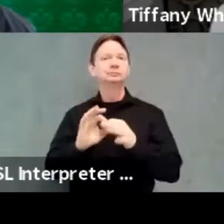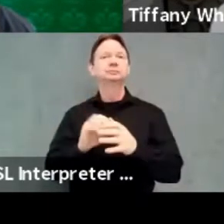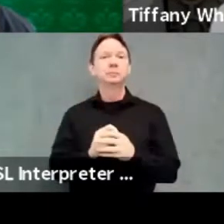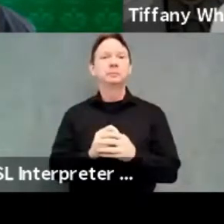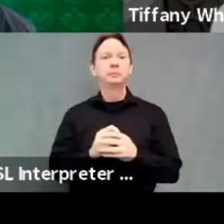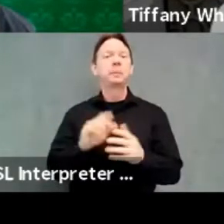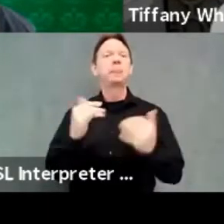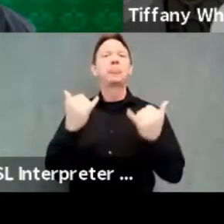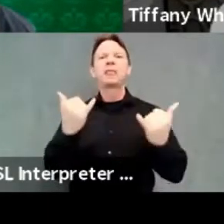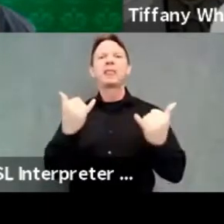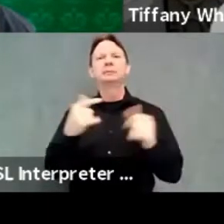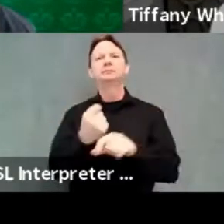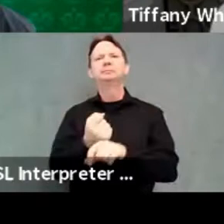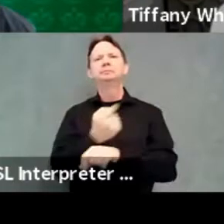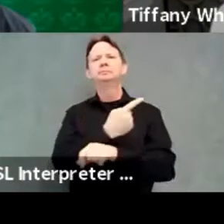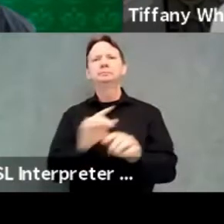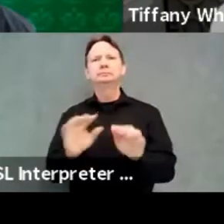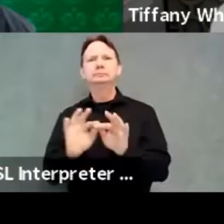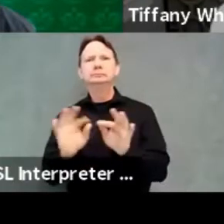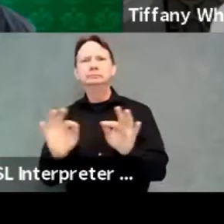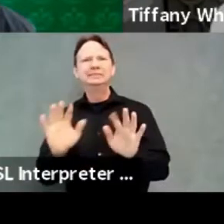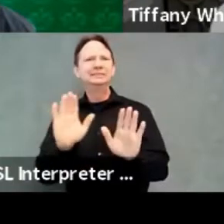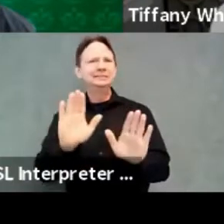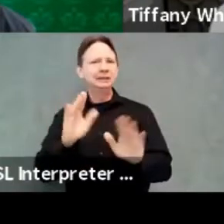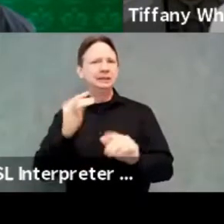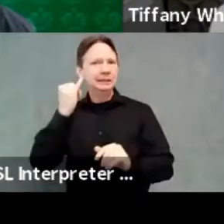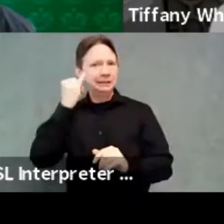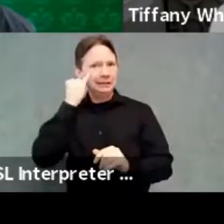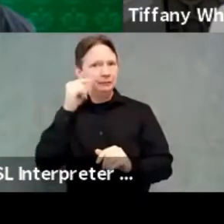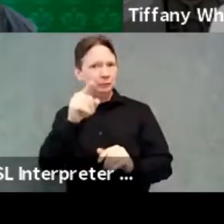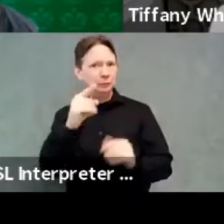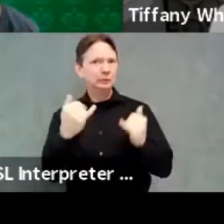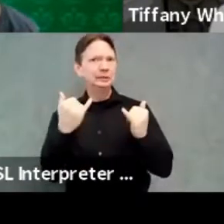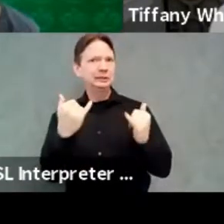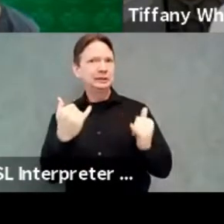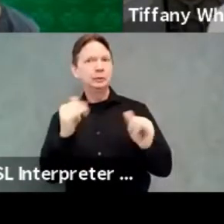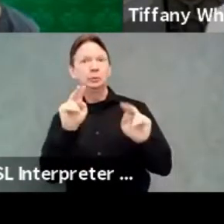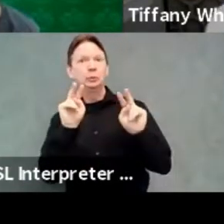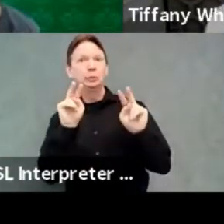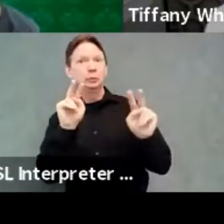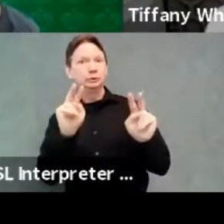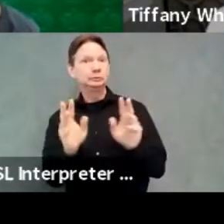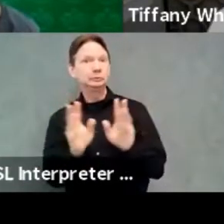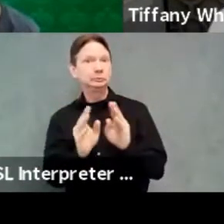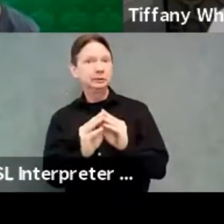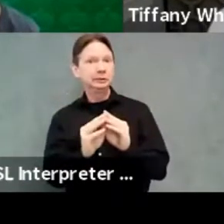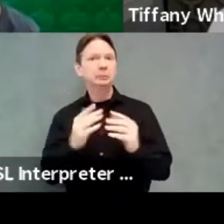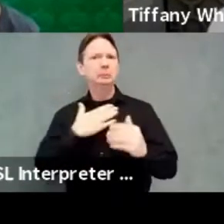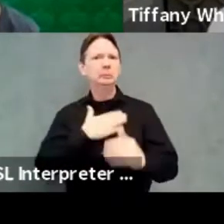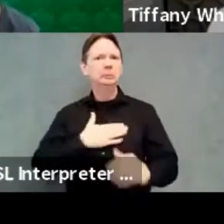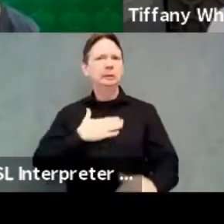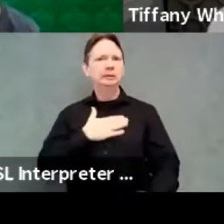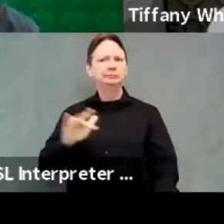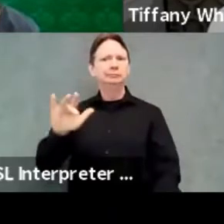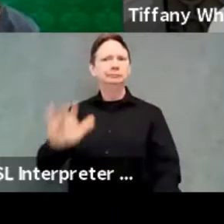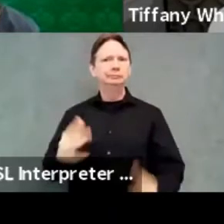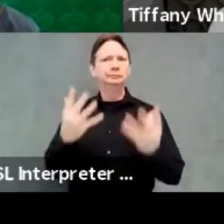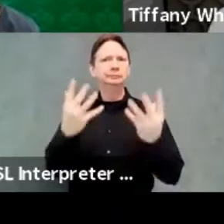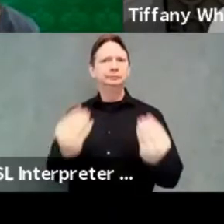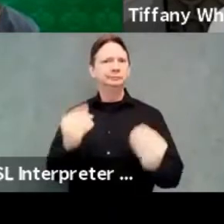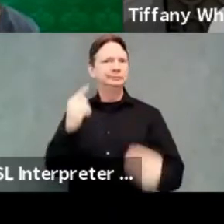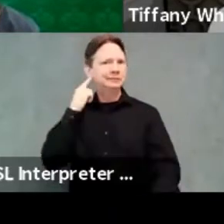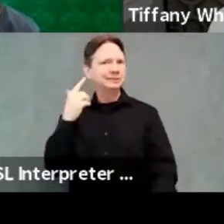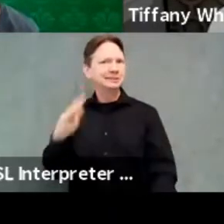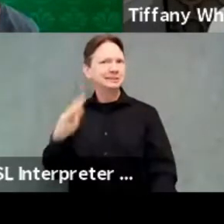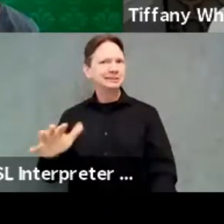listening and you're not muted, just make sure you mute your screen. We're hearing a little background noise every now and then. So one of